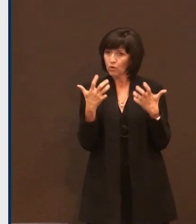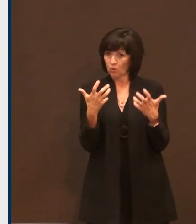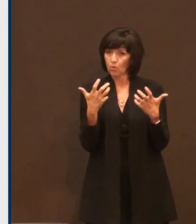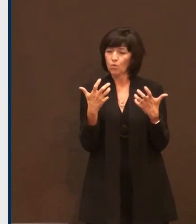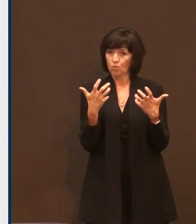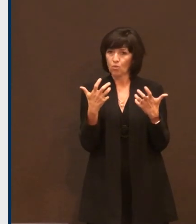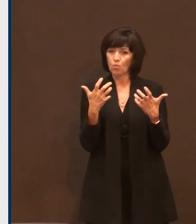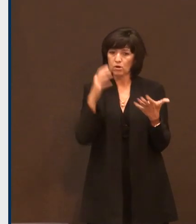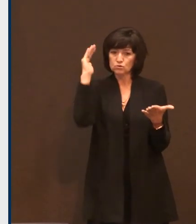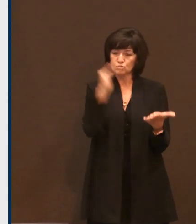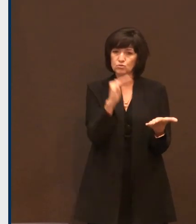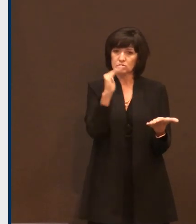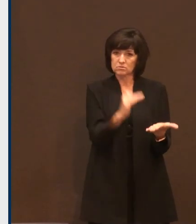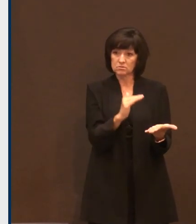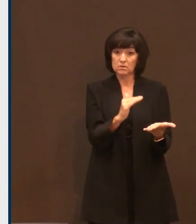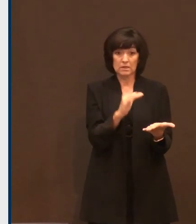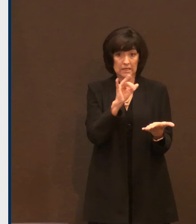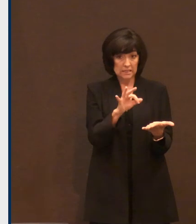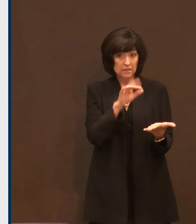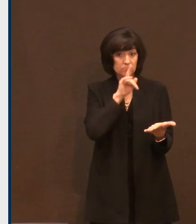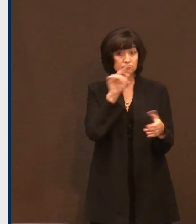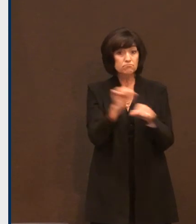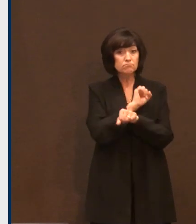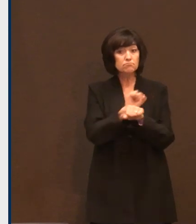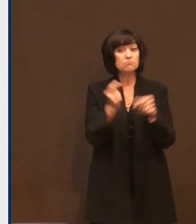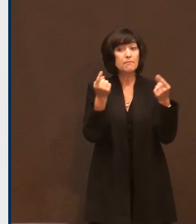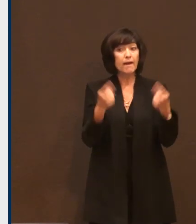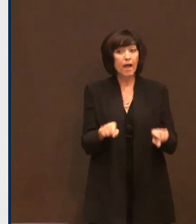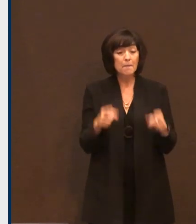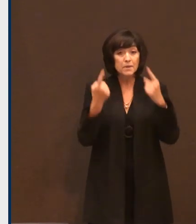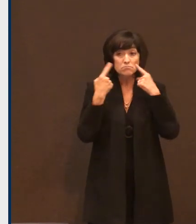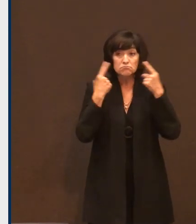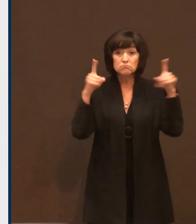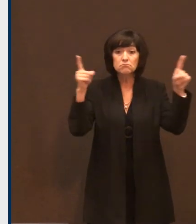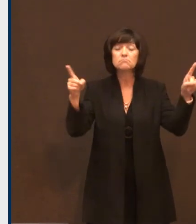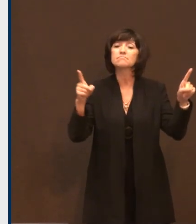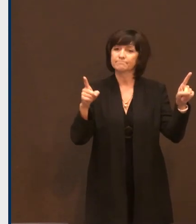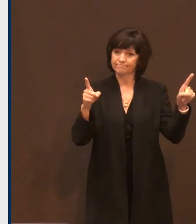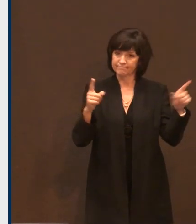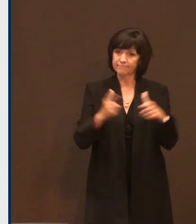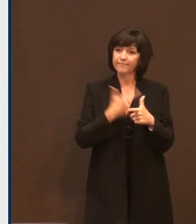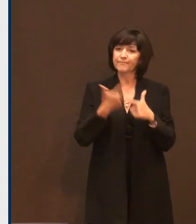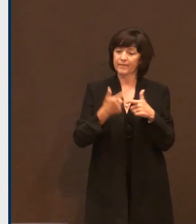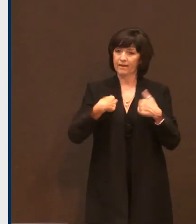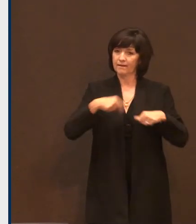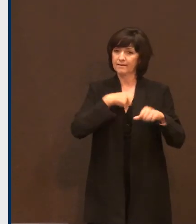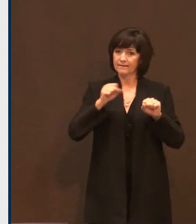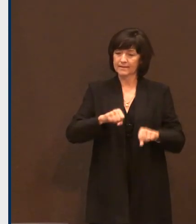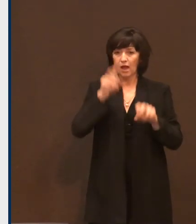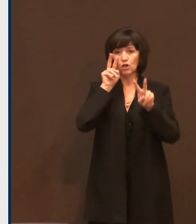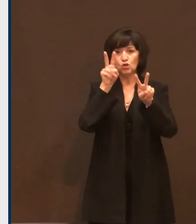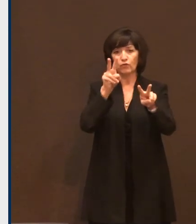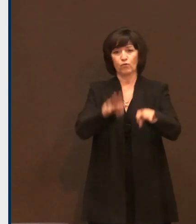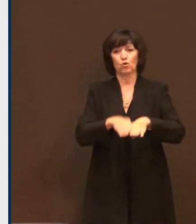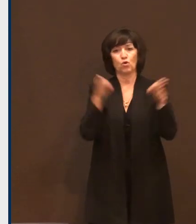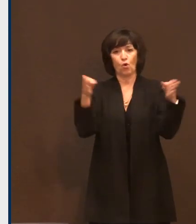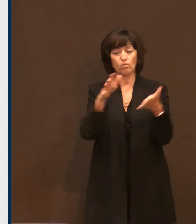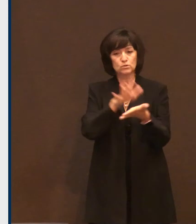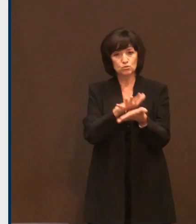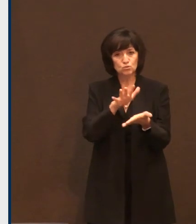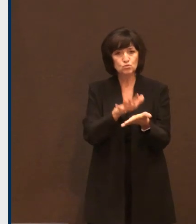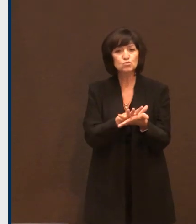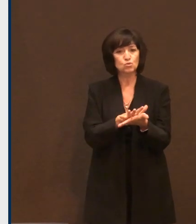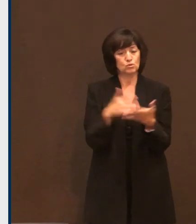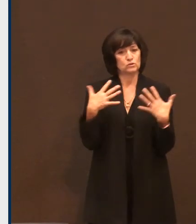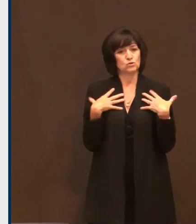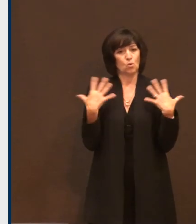sectors more broadly, to reopen our schools and to do it safely, and frankly, to go back to a